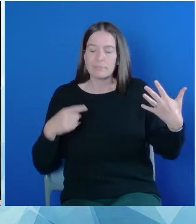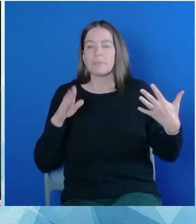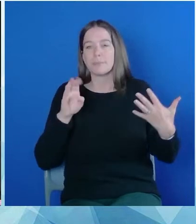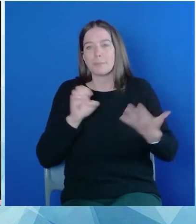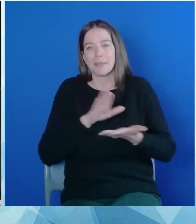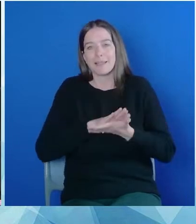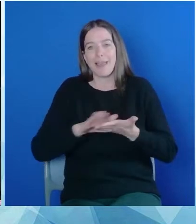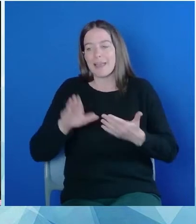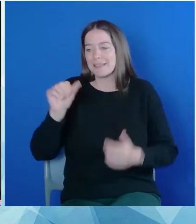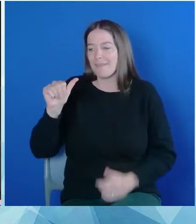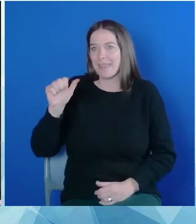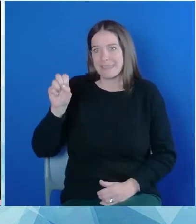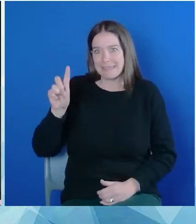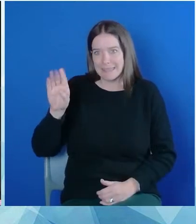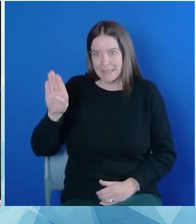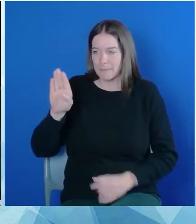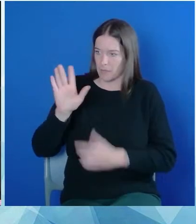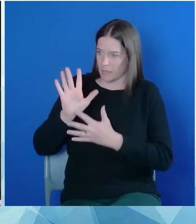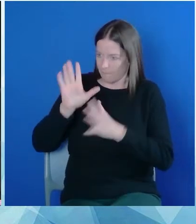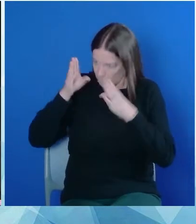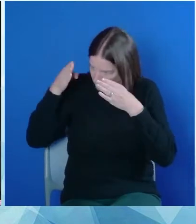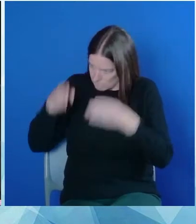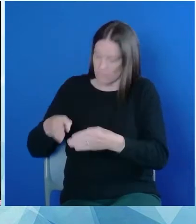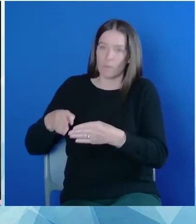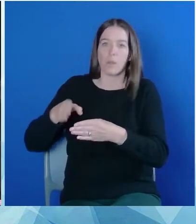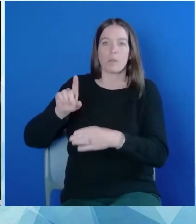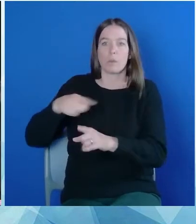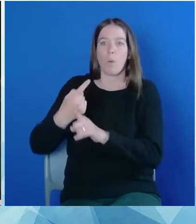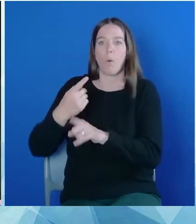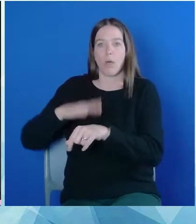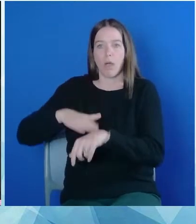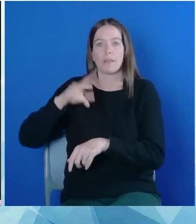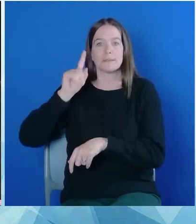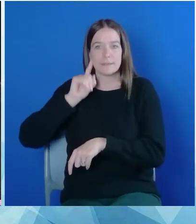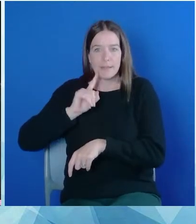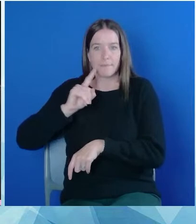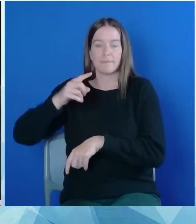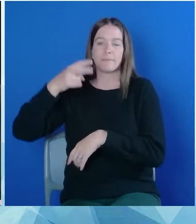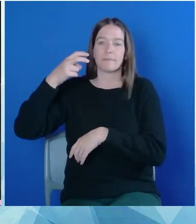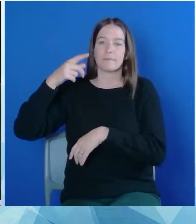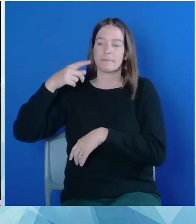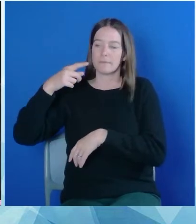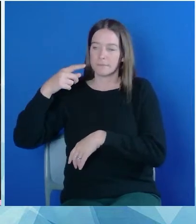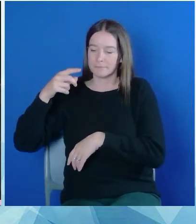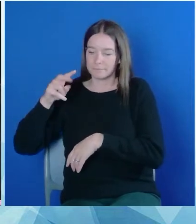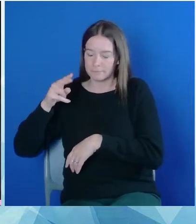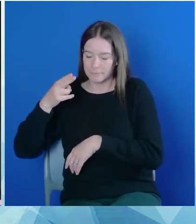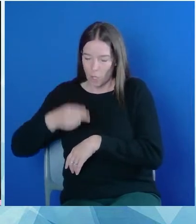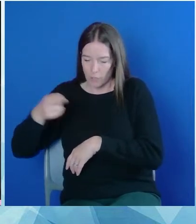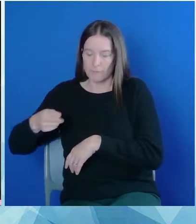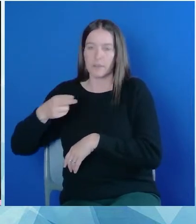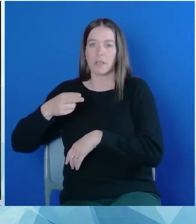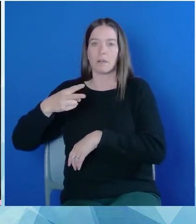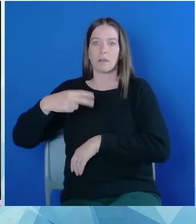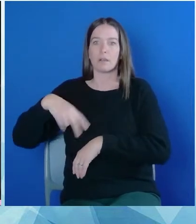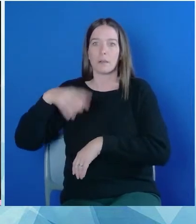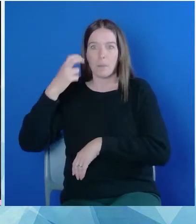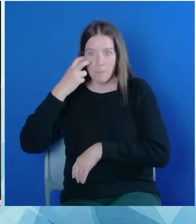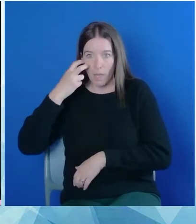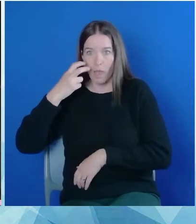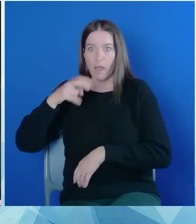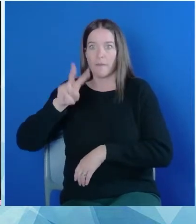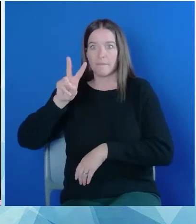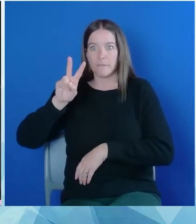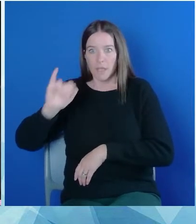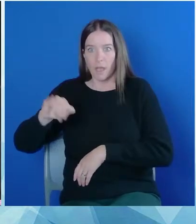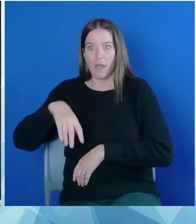alone to focus on serving deaf, hard of hearing, blind, visually impaired, deaf-blind students as a top priority in our school